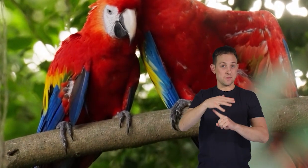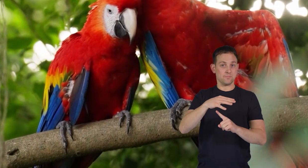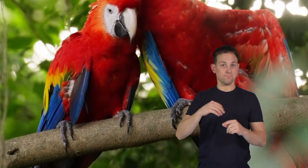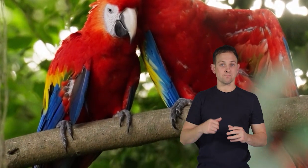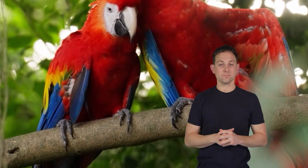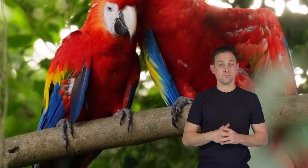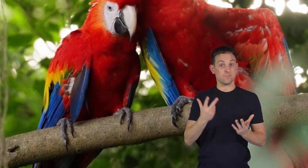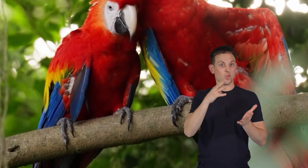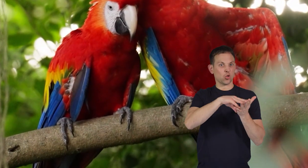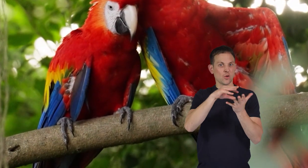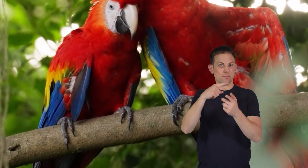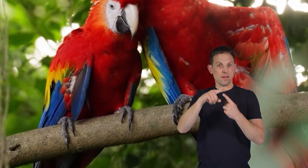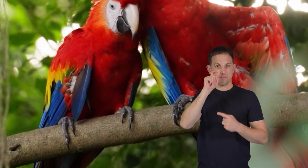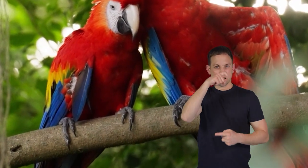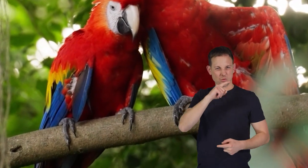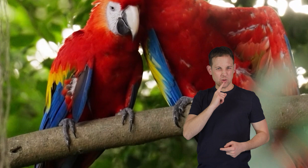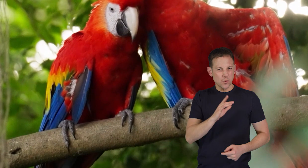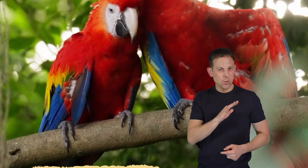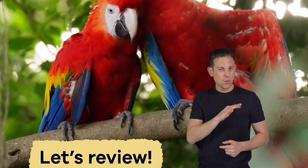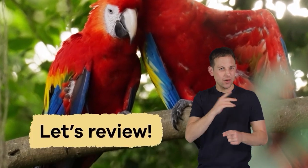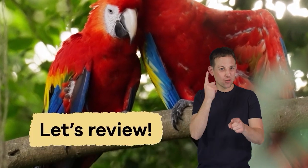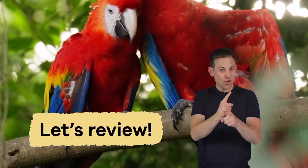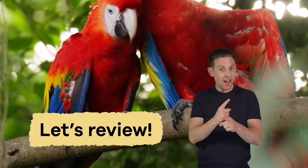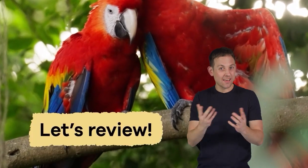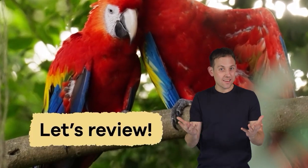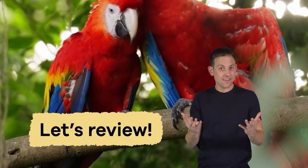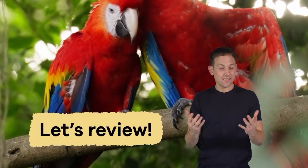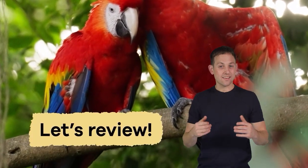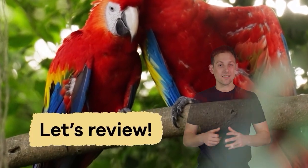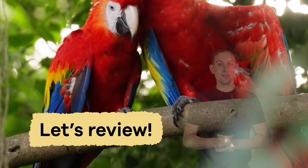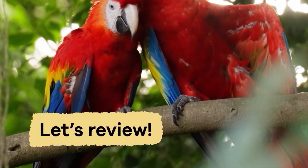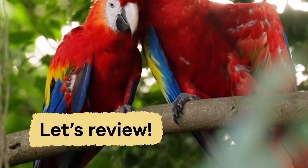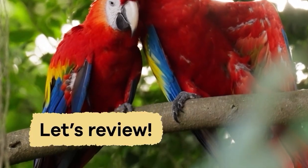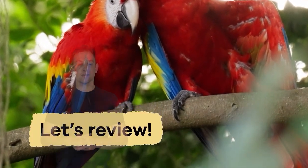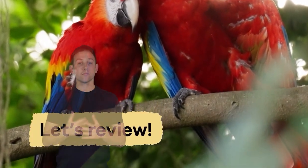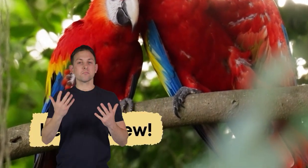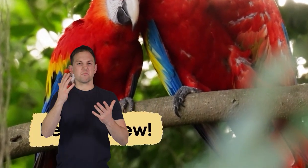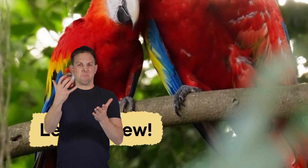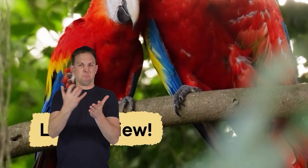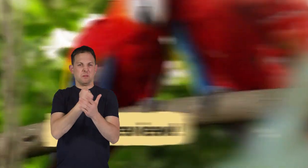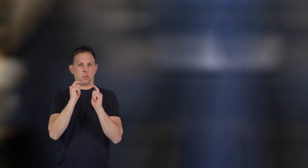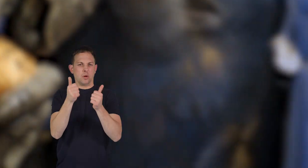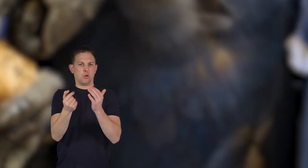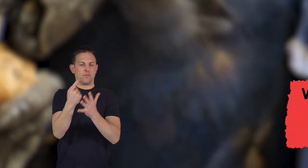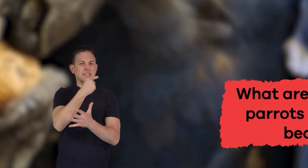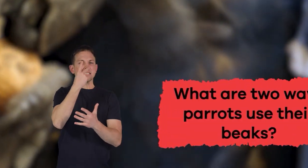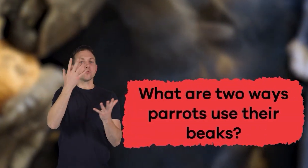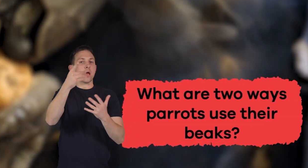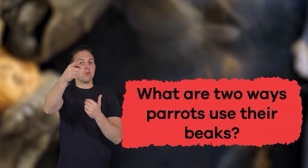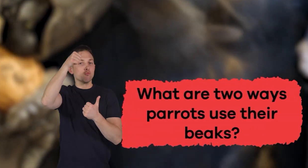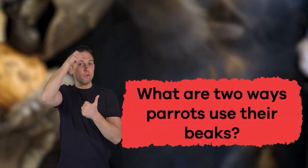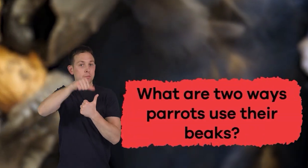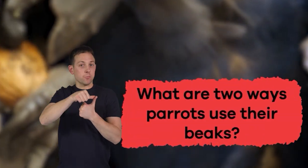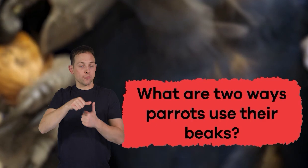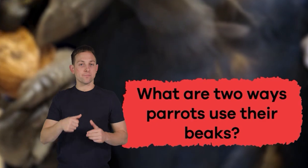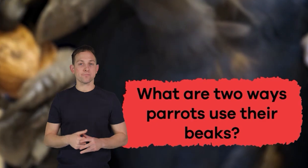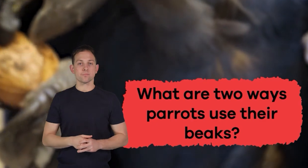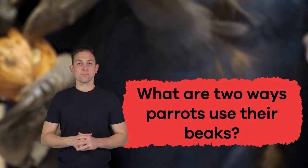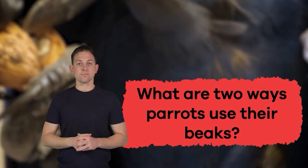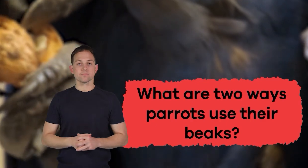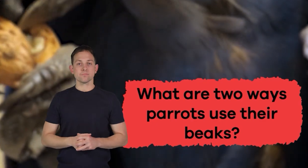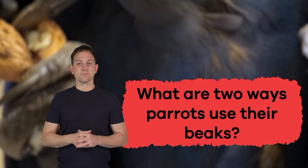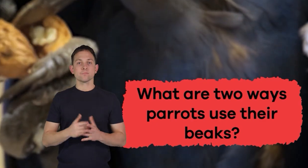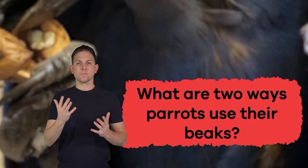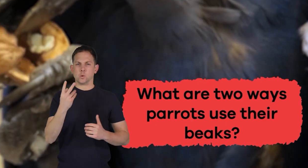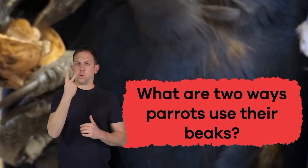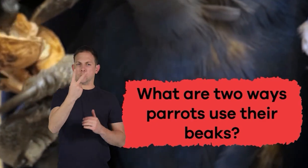parrots is pretty cool, right? Let's do a quick review to see what you remember. What are two ways parrots